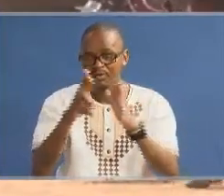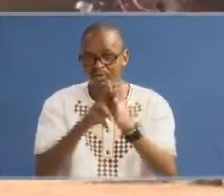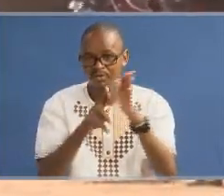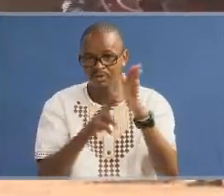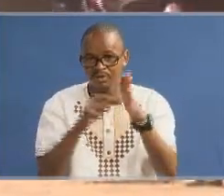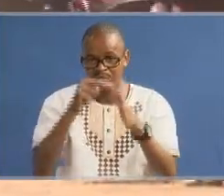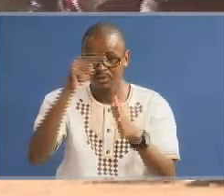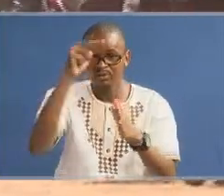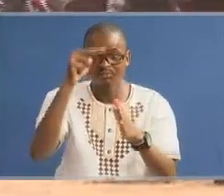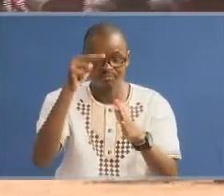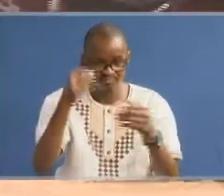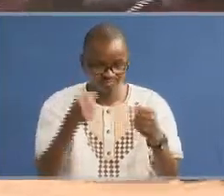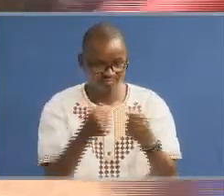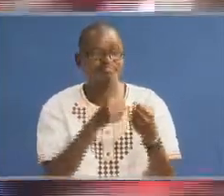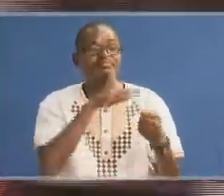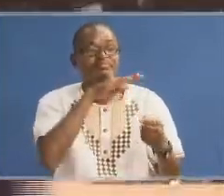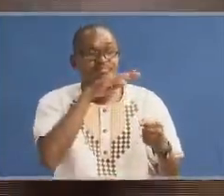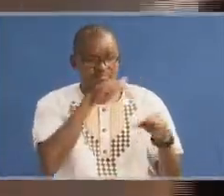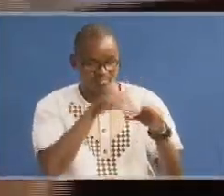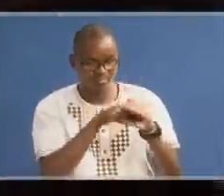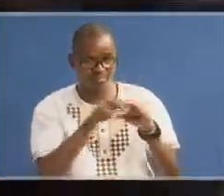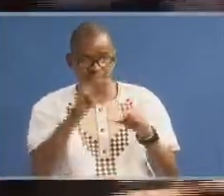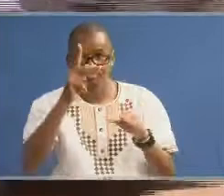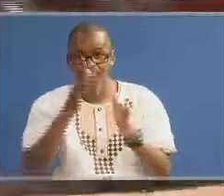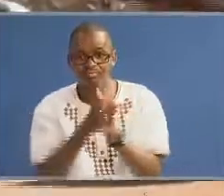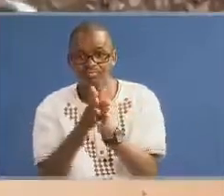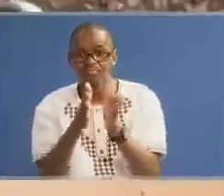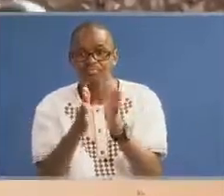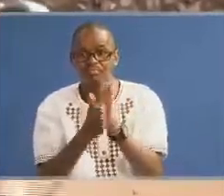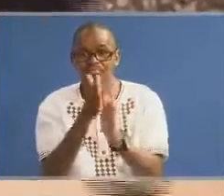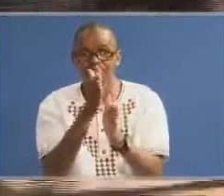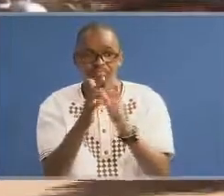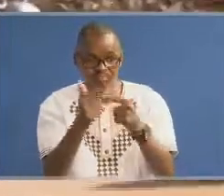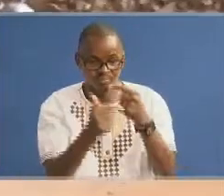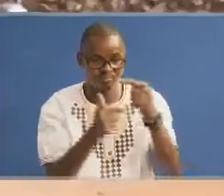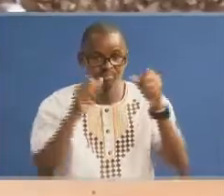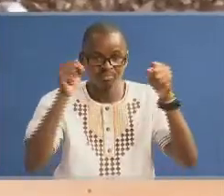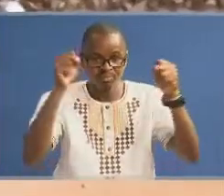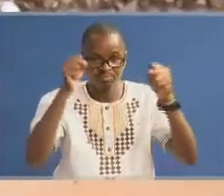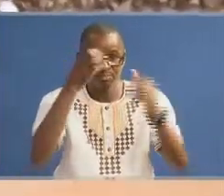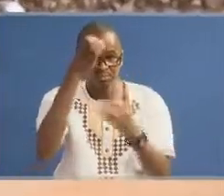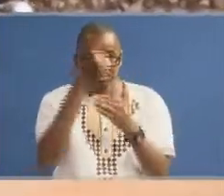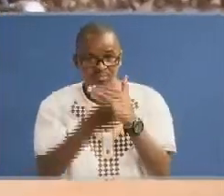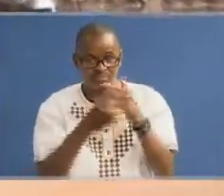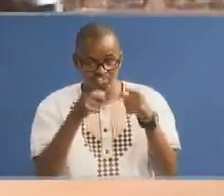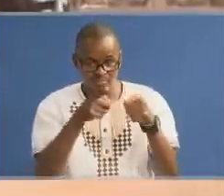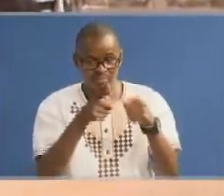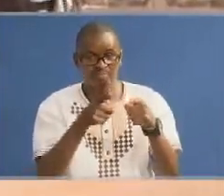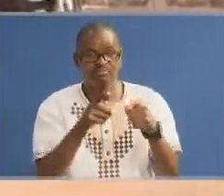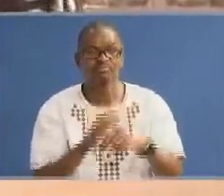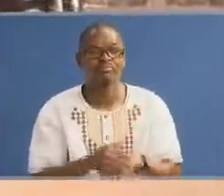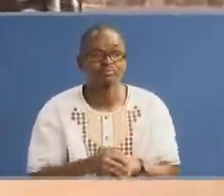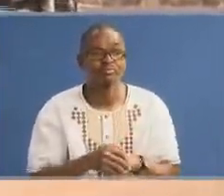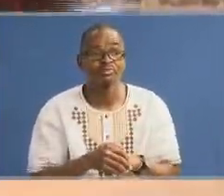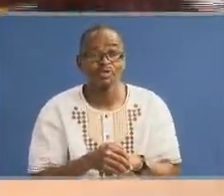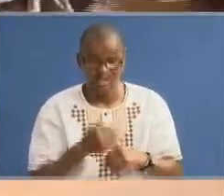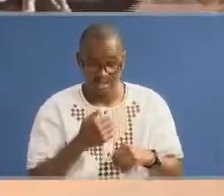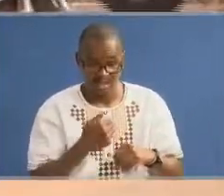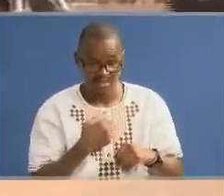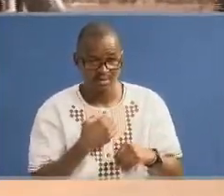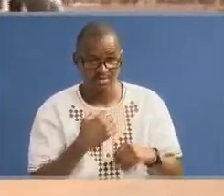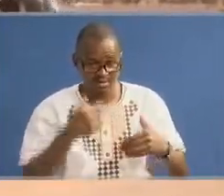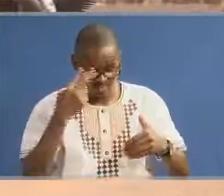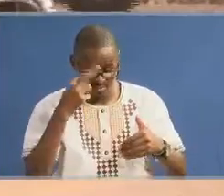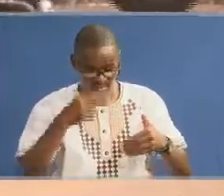the highest rising cause of death on Kenyan roads, despite ongoing campaigns to end this trend. The tendency has seen the